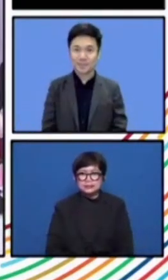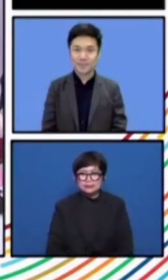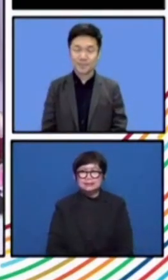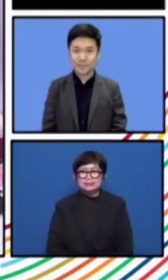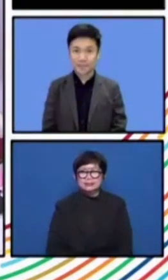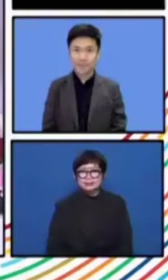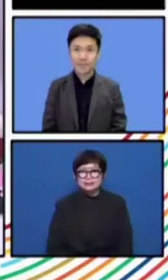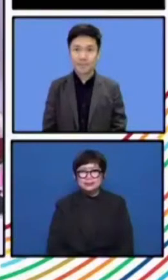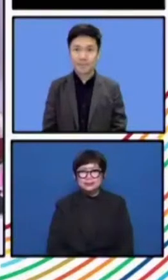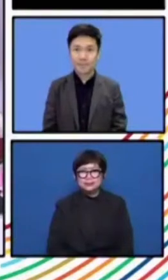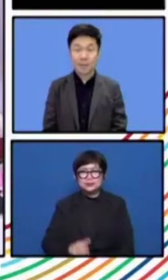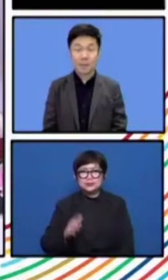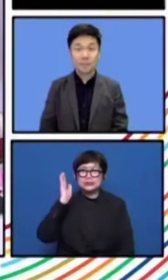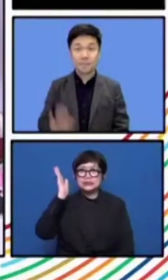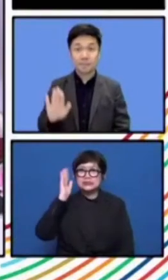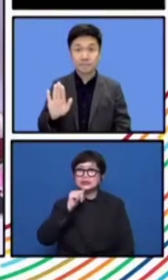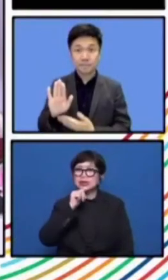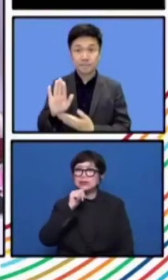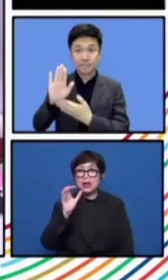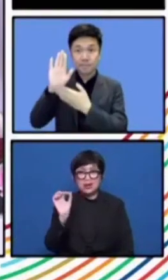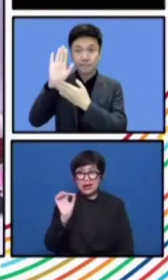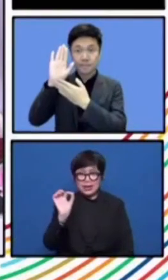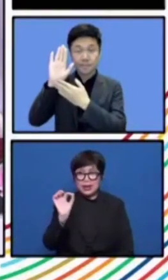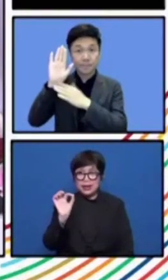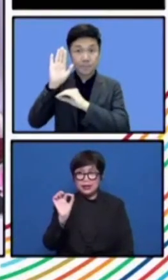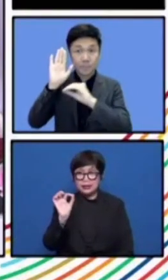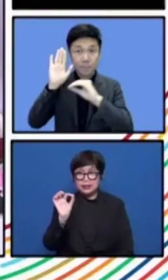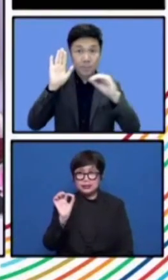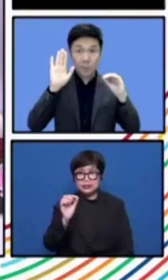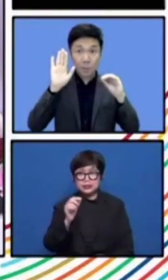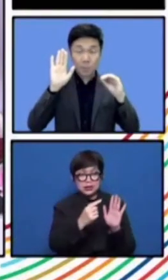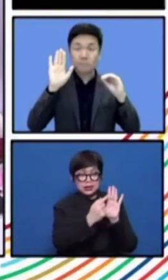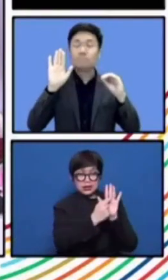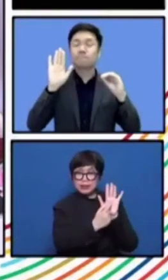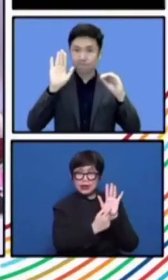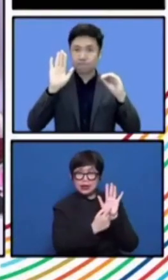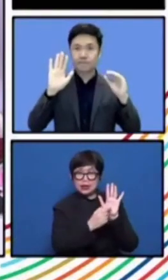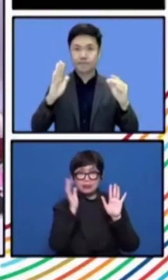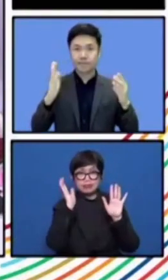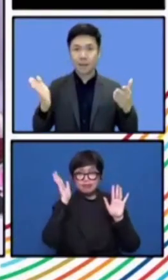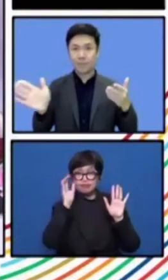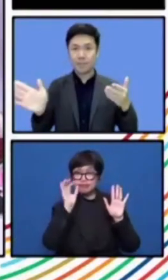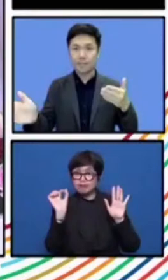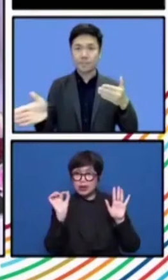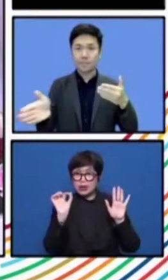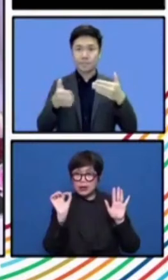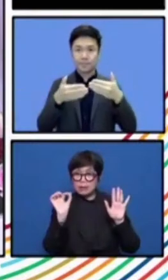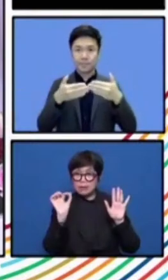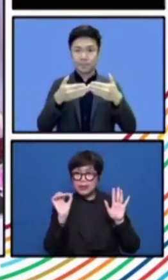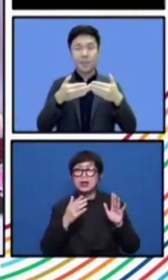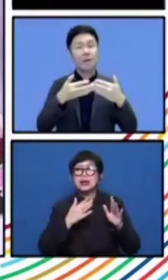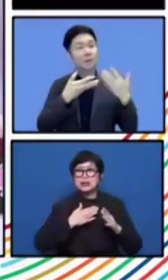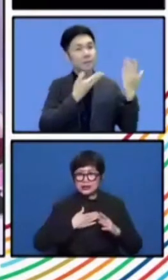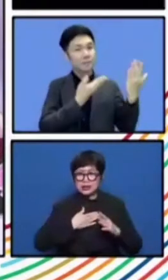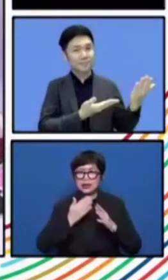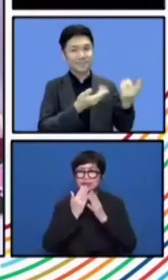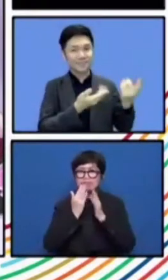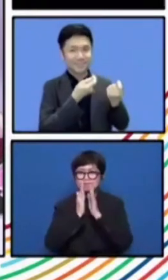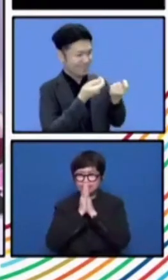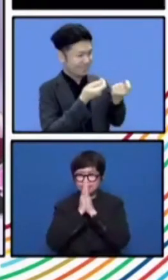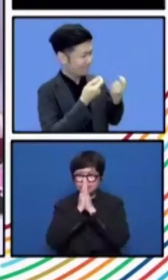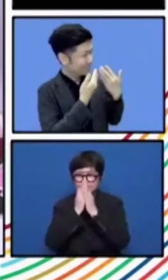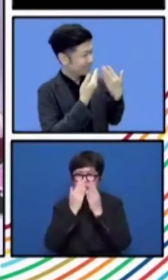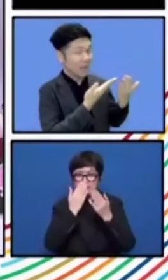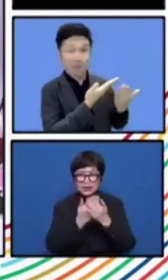as I see no more speakers in the list let me take the opportunity to once again thank the moderator the